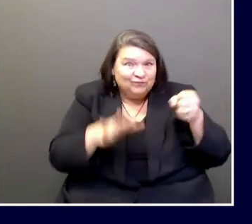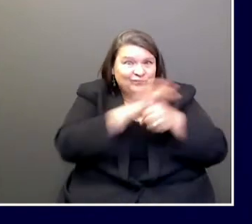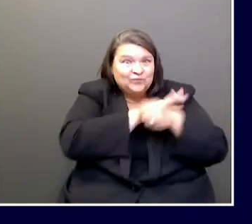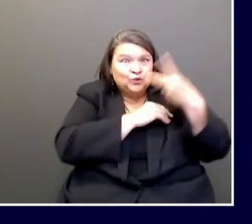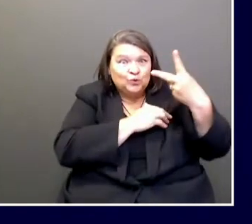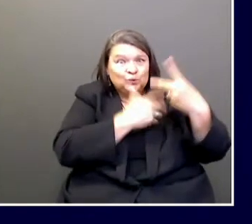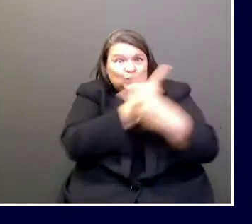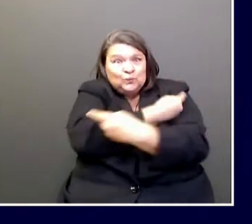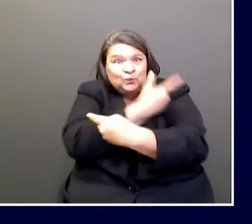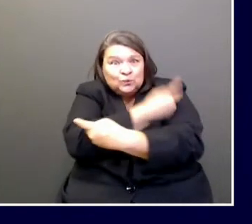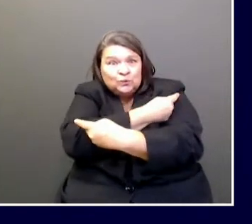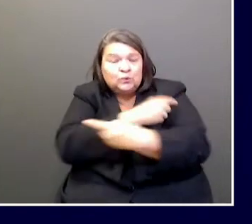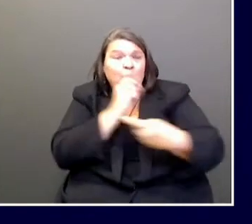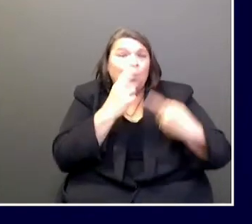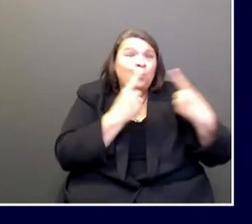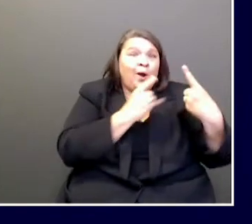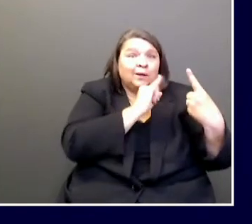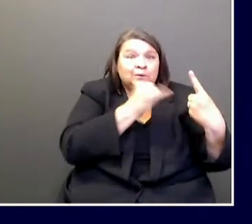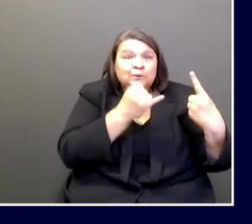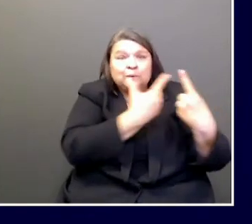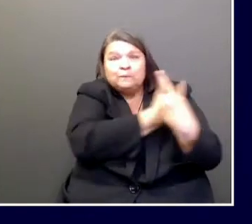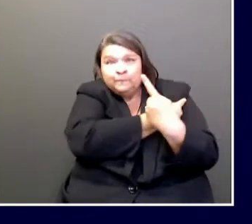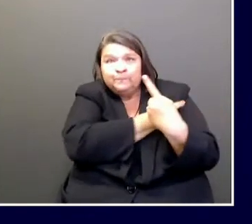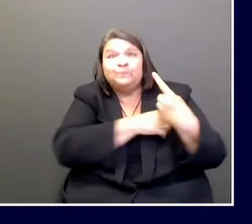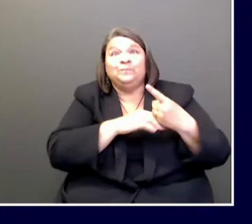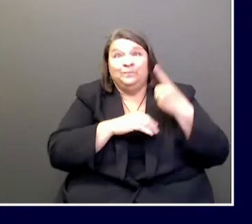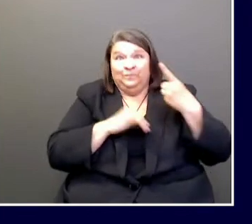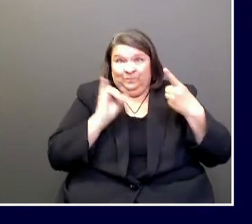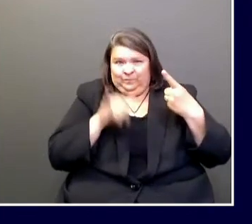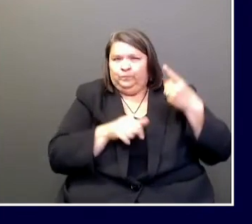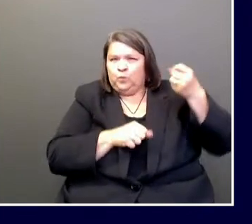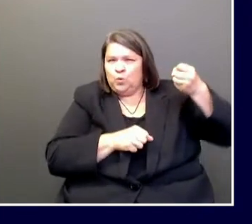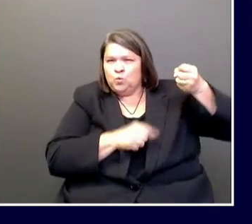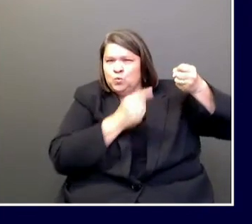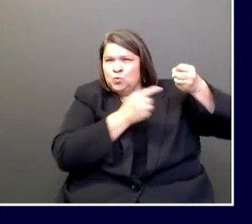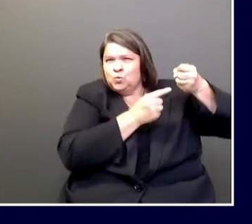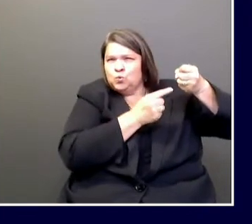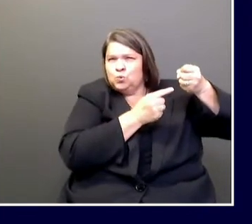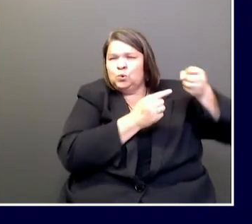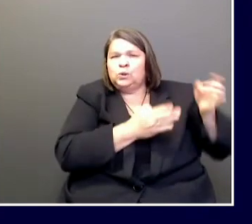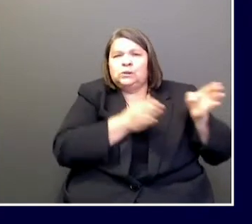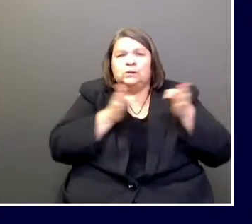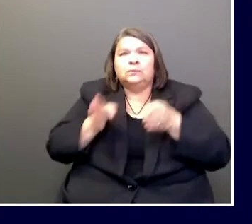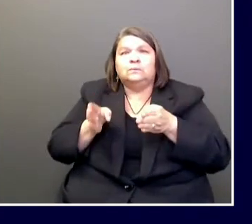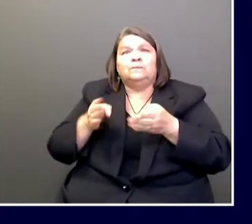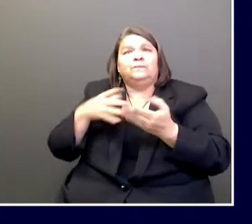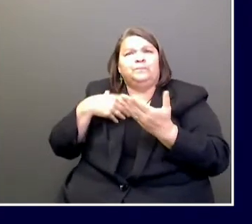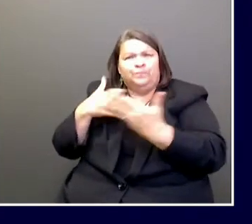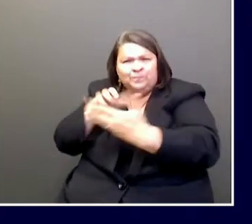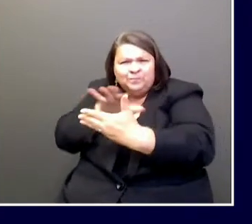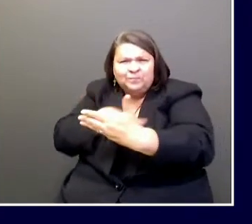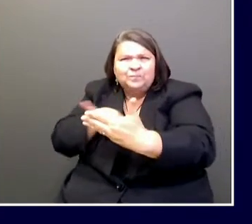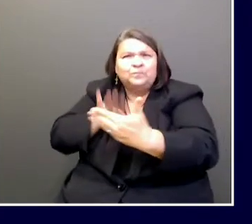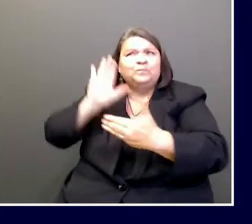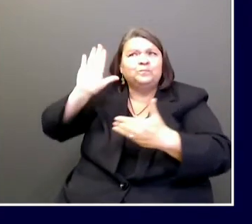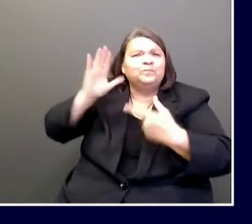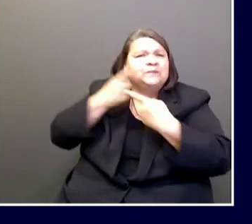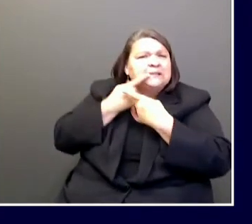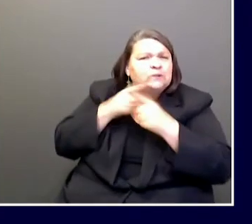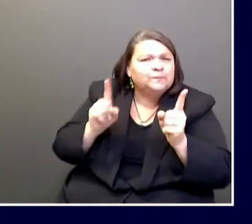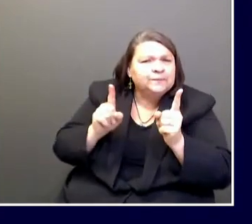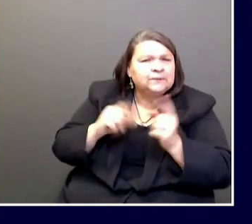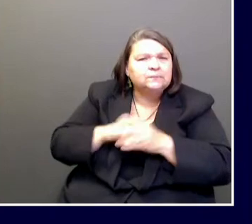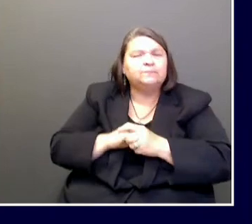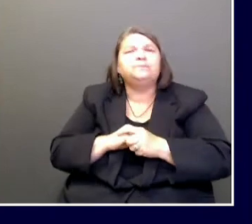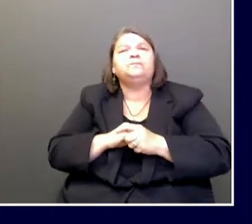has shifted. Having reviewed these guidance, we suggest that Maine people follow